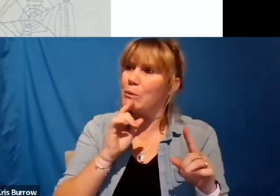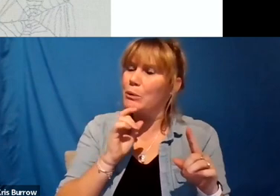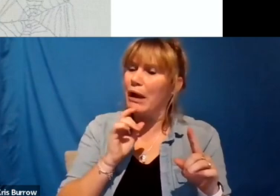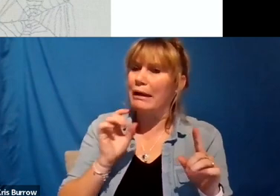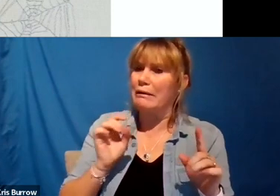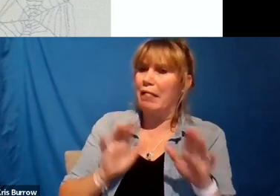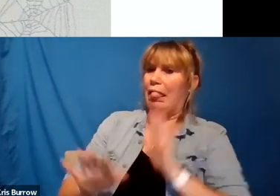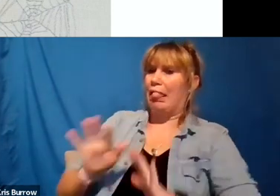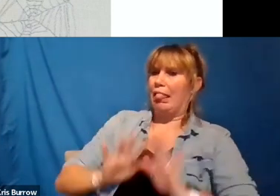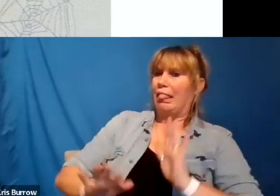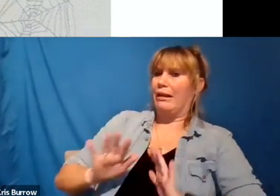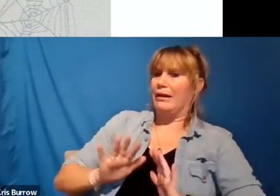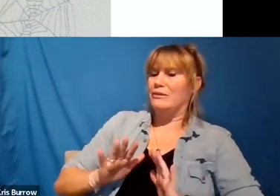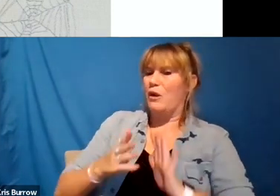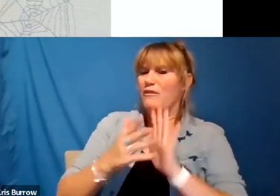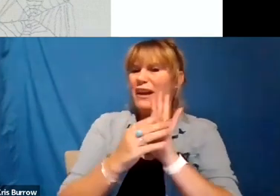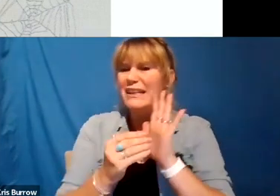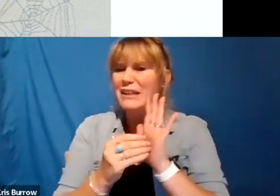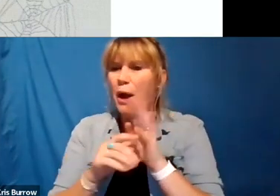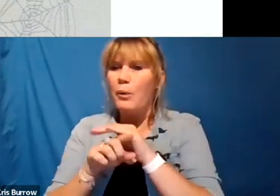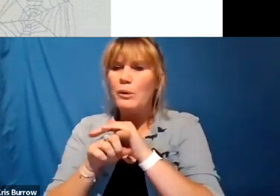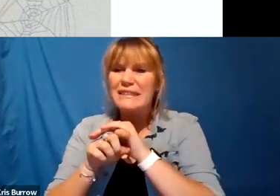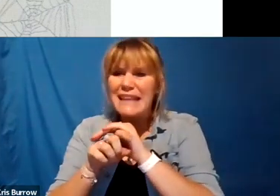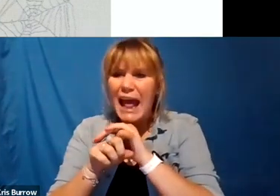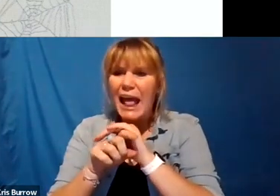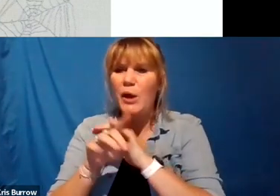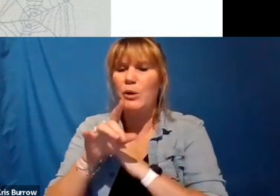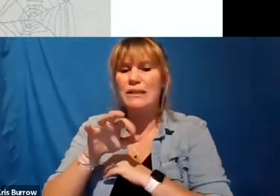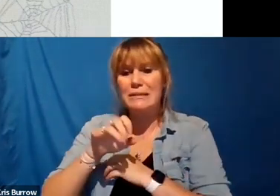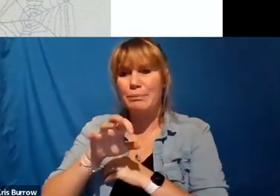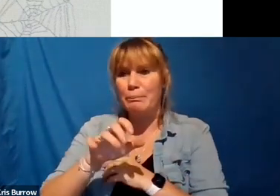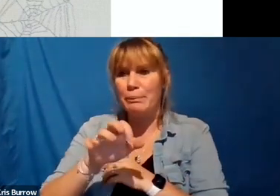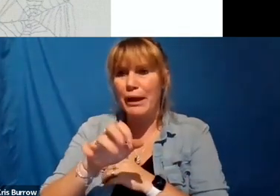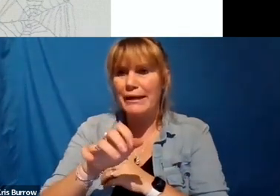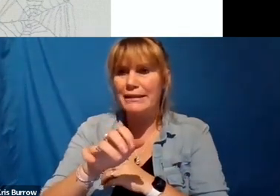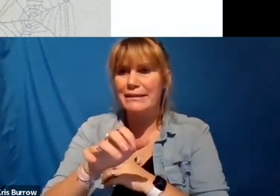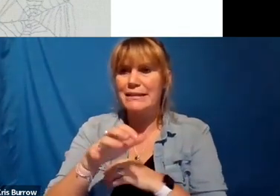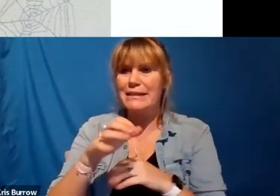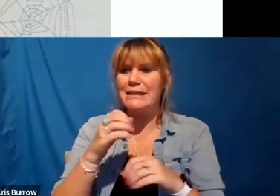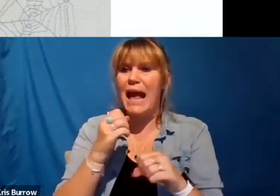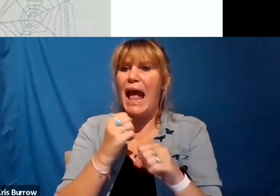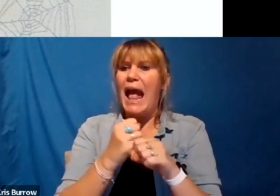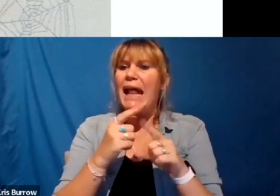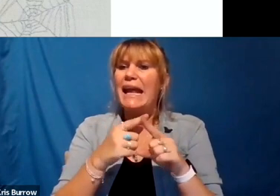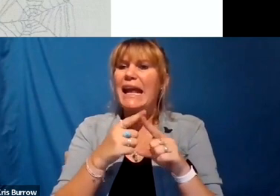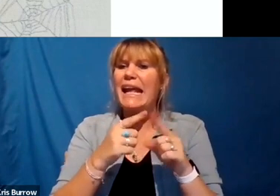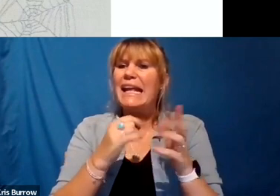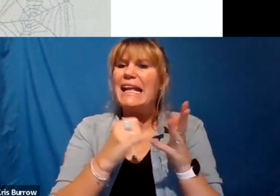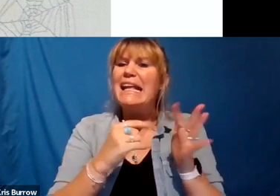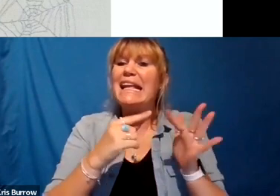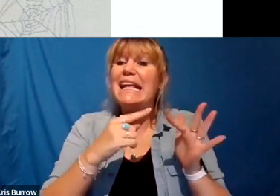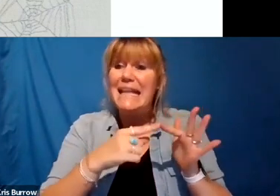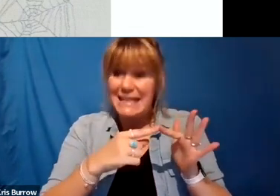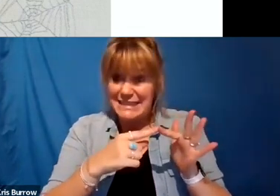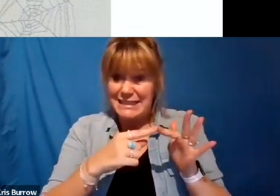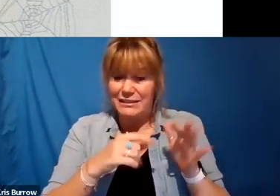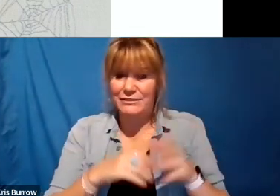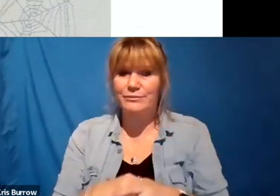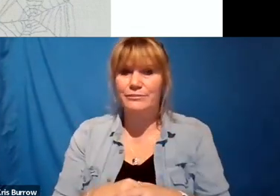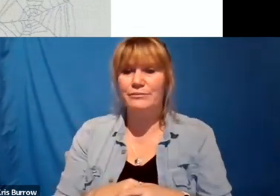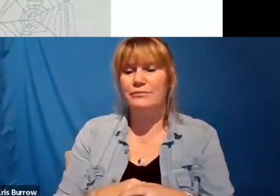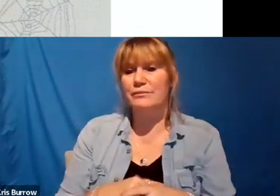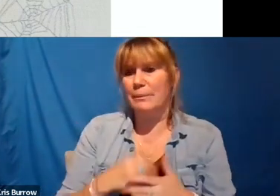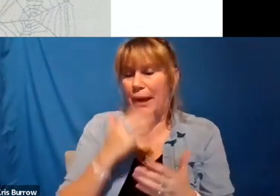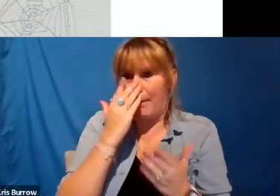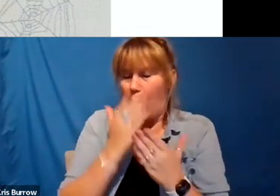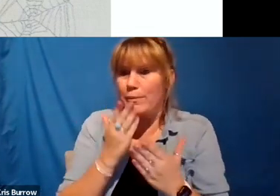as snails, spiders, and geese. I've become a little bit obsessed with geese, in fact, but I'll get onto that in a bit. So